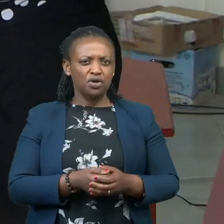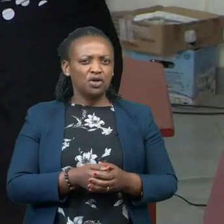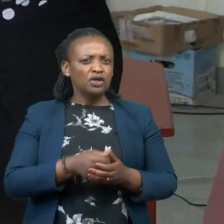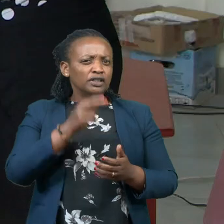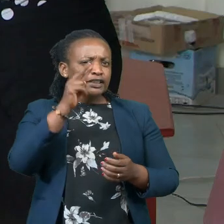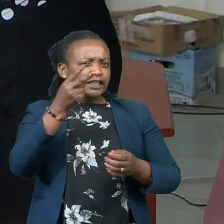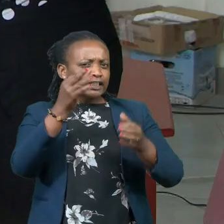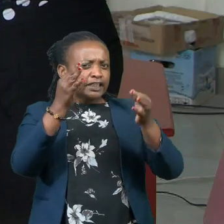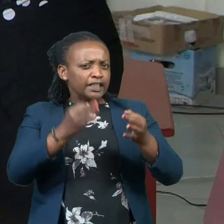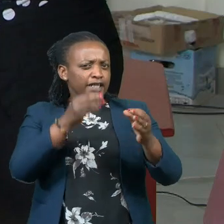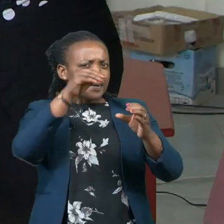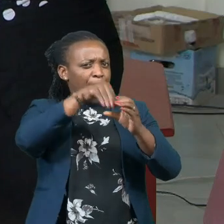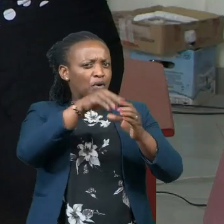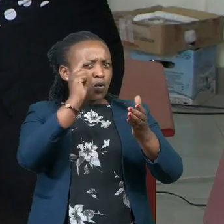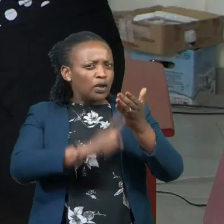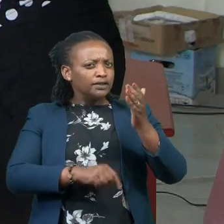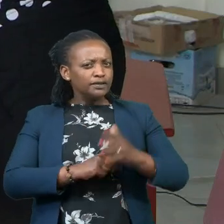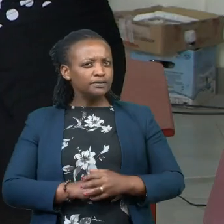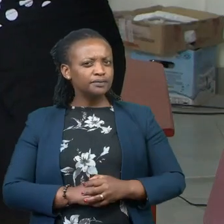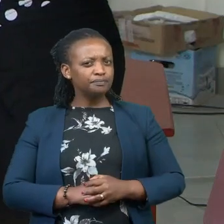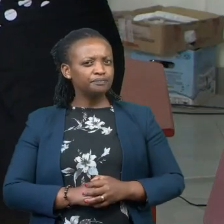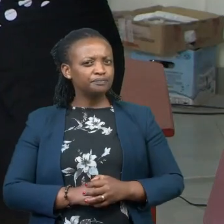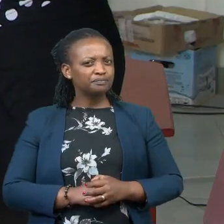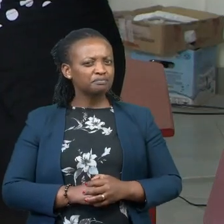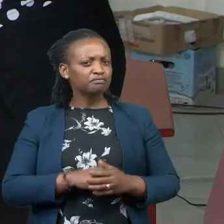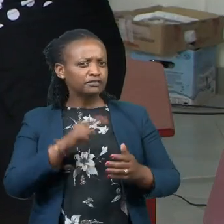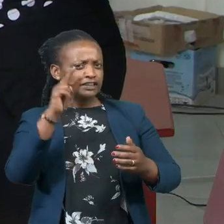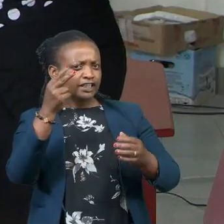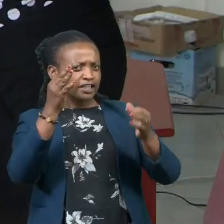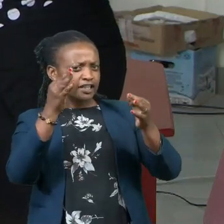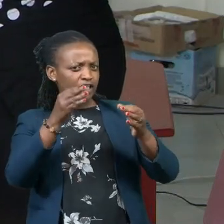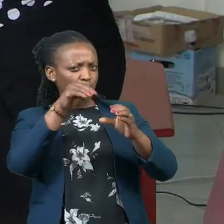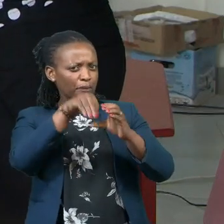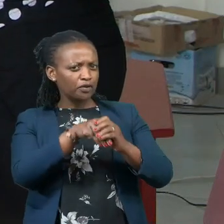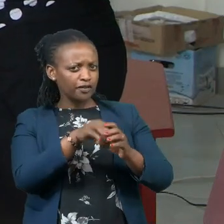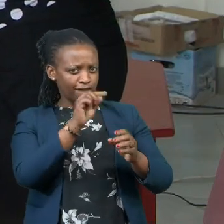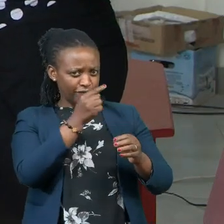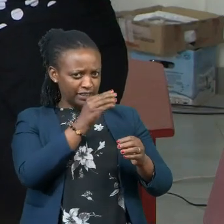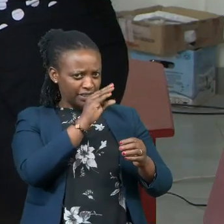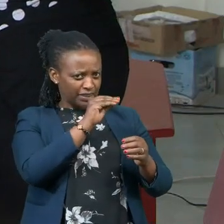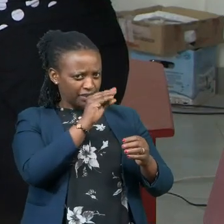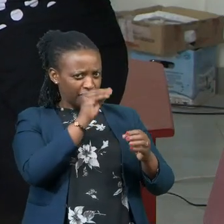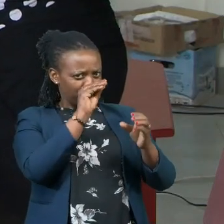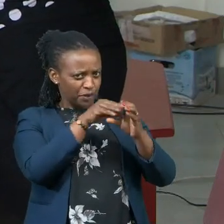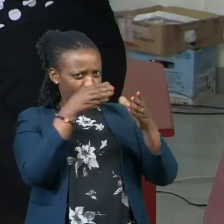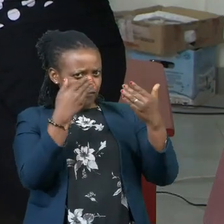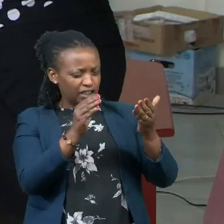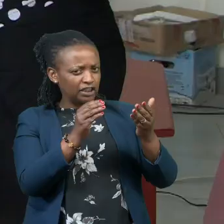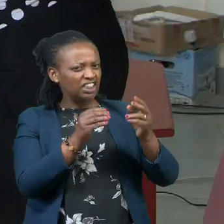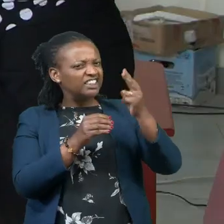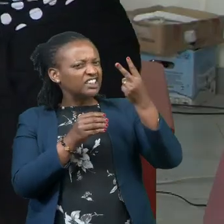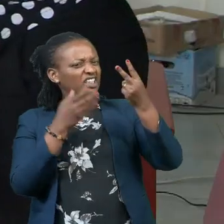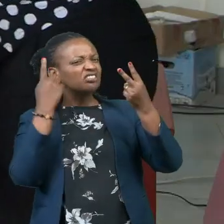Now, what was the second thing to be put? What was the second thing?